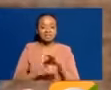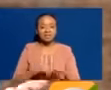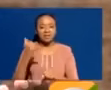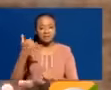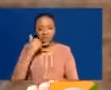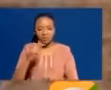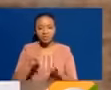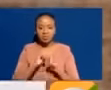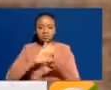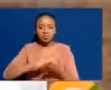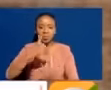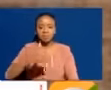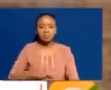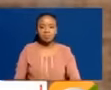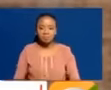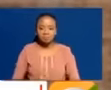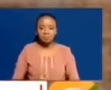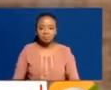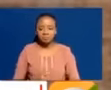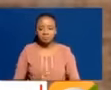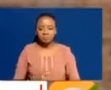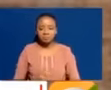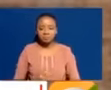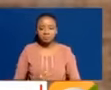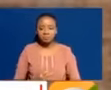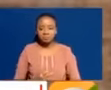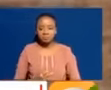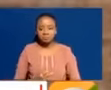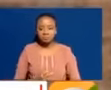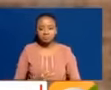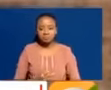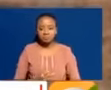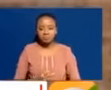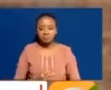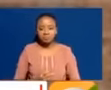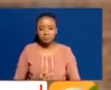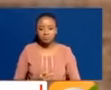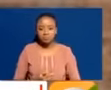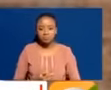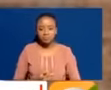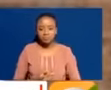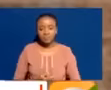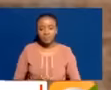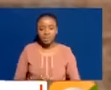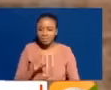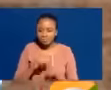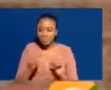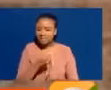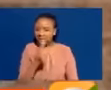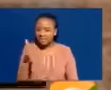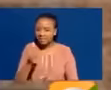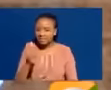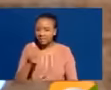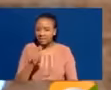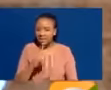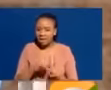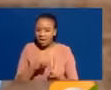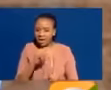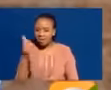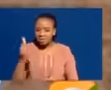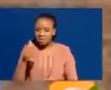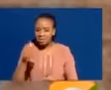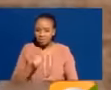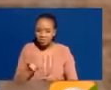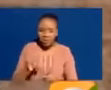him, and we assumed that there was a scuffle. Because when the lady found him, she said he was dirty, he had soil on